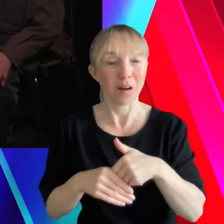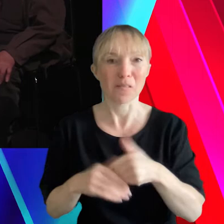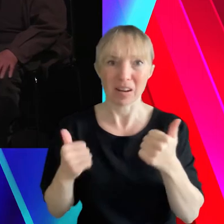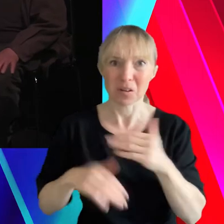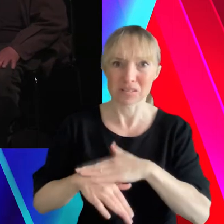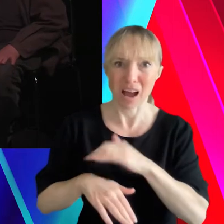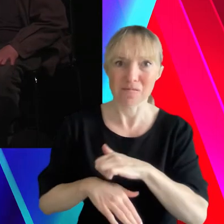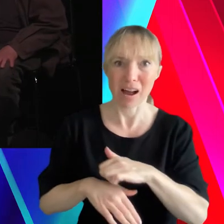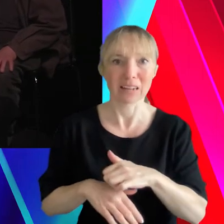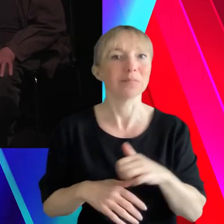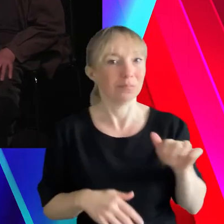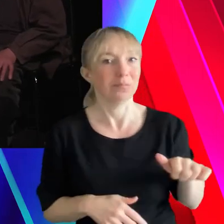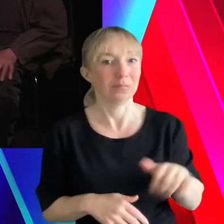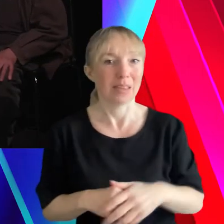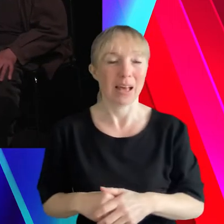time.